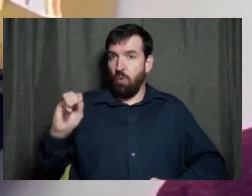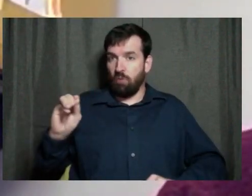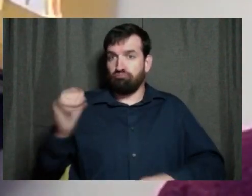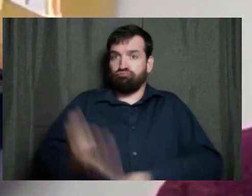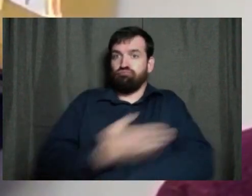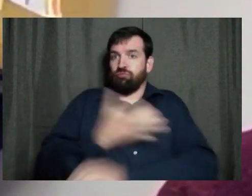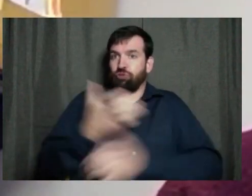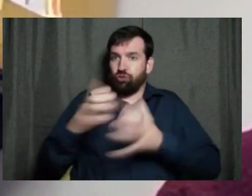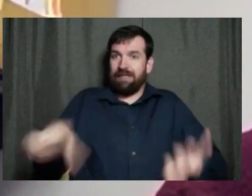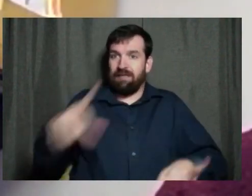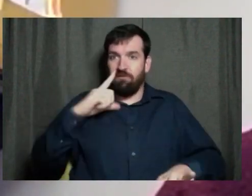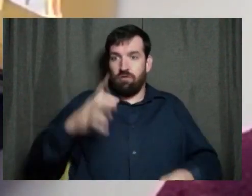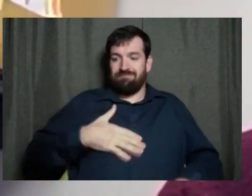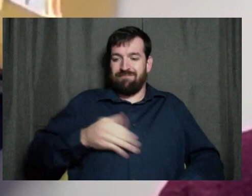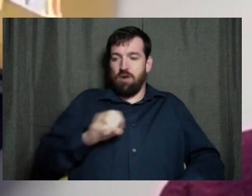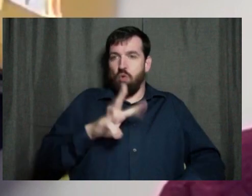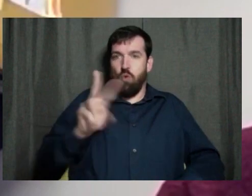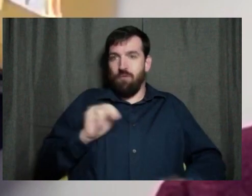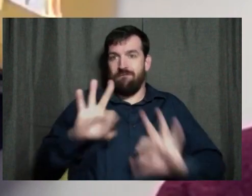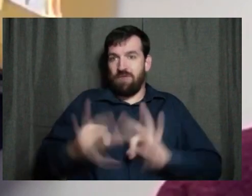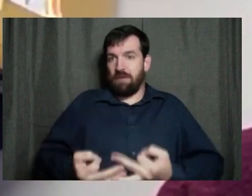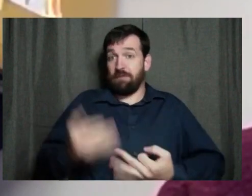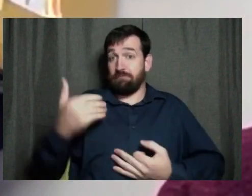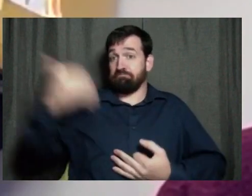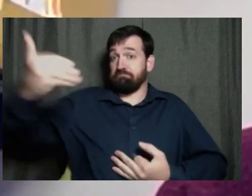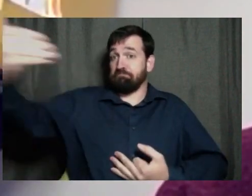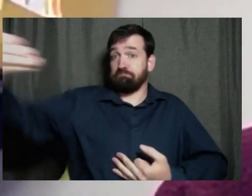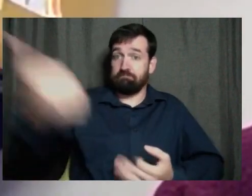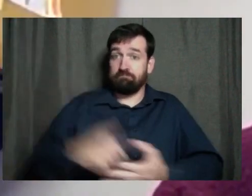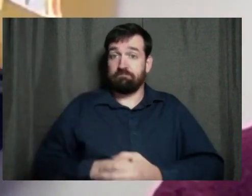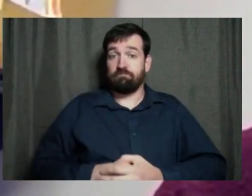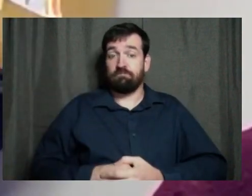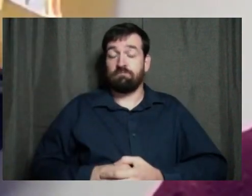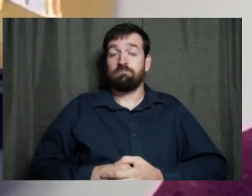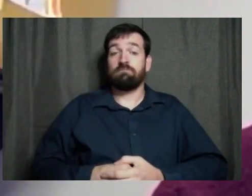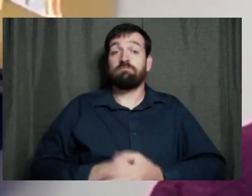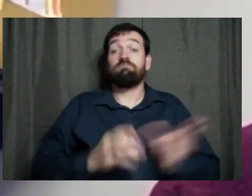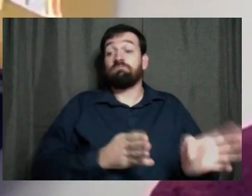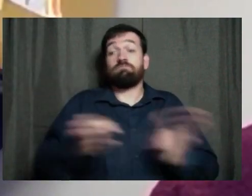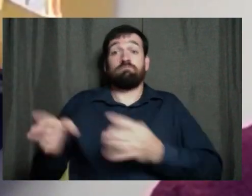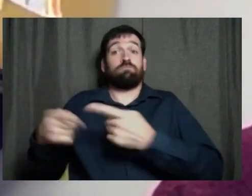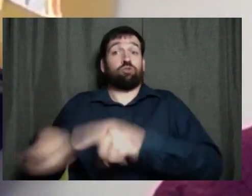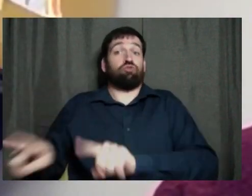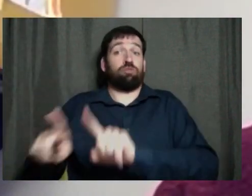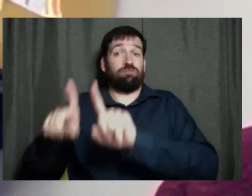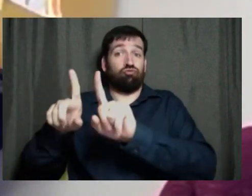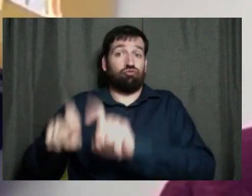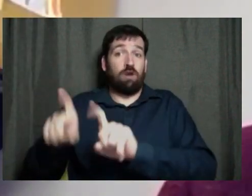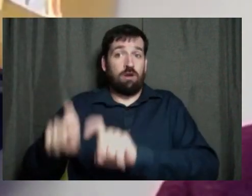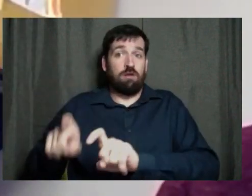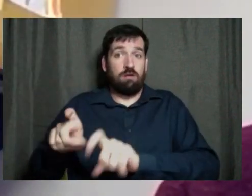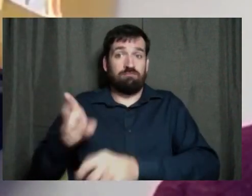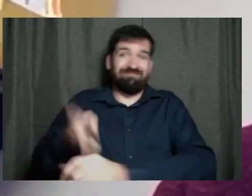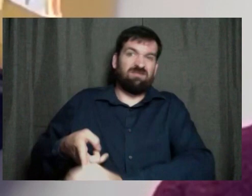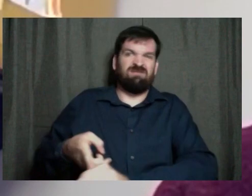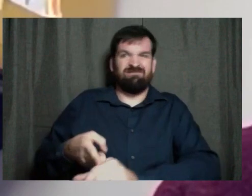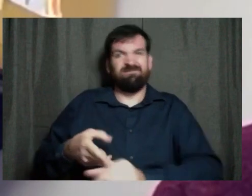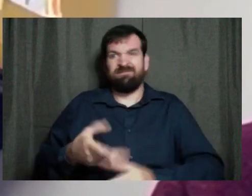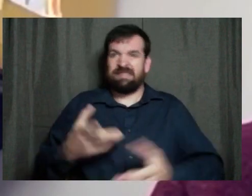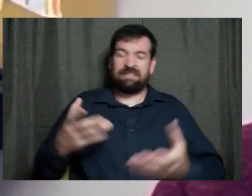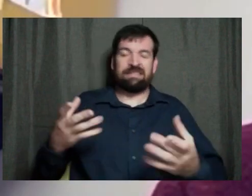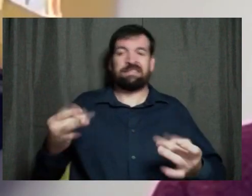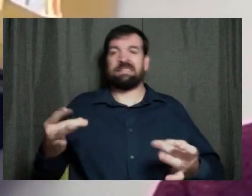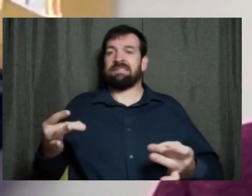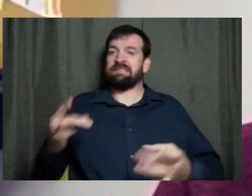having my own family someday. Regarding entering the trial, that was a trickier decision for